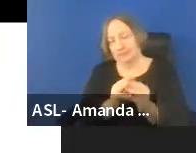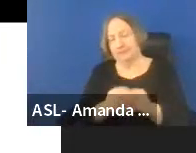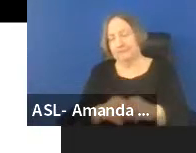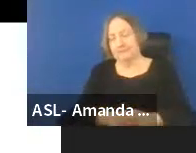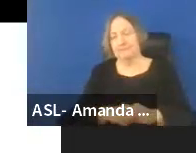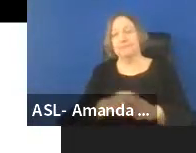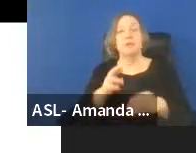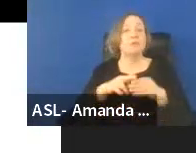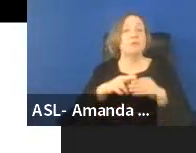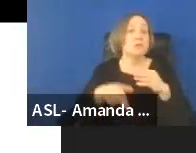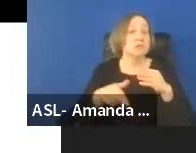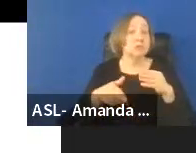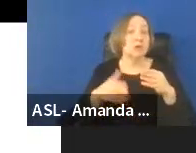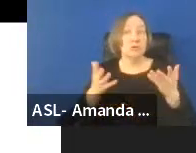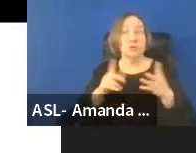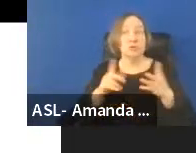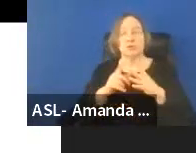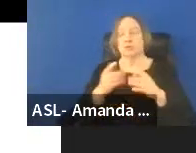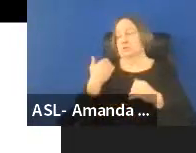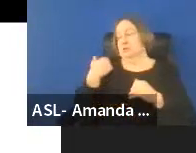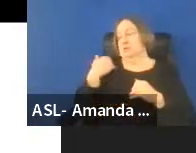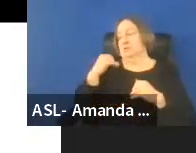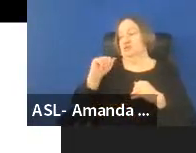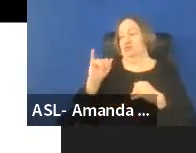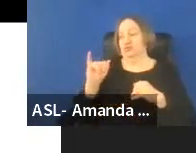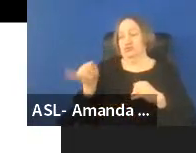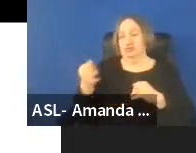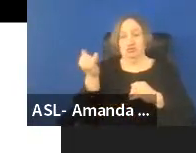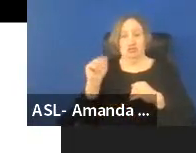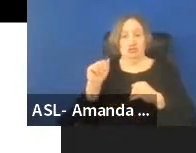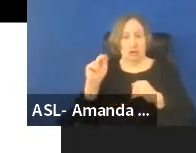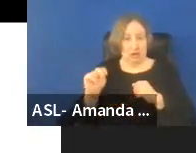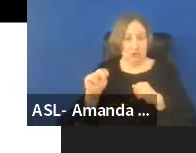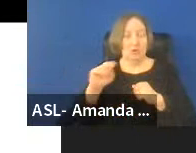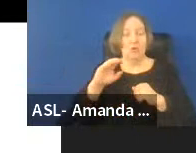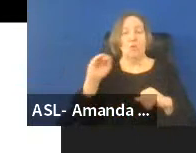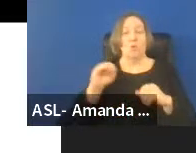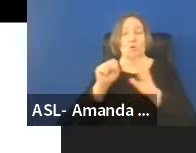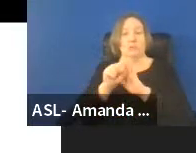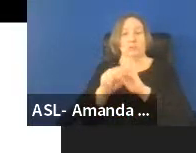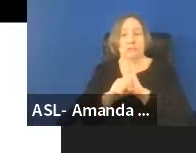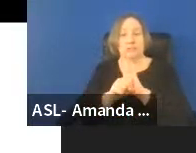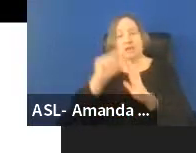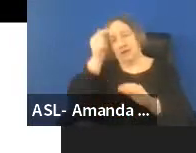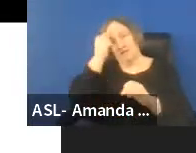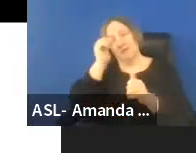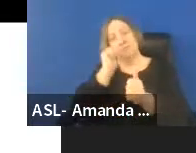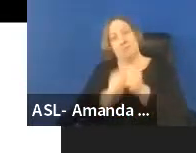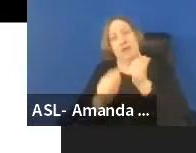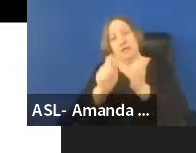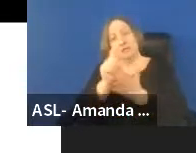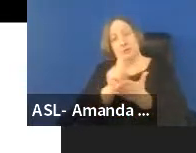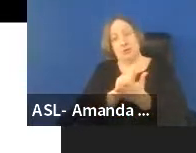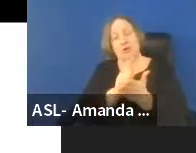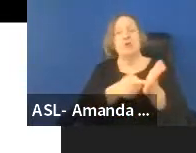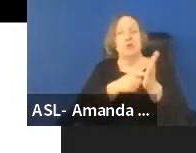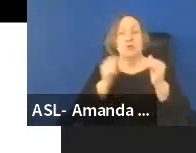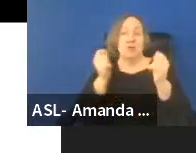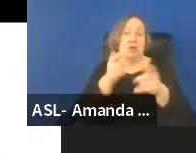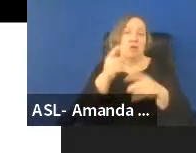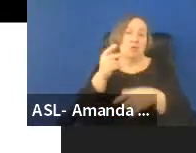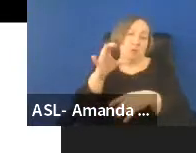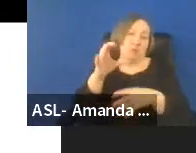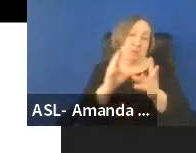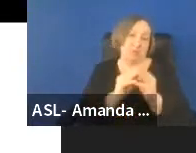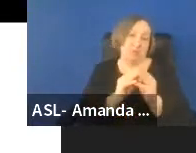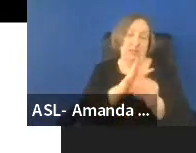As a result, starting this past January, the Oregon state government passed a law that requires all public